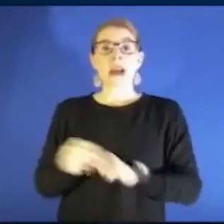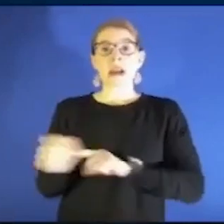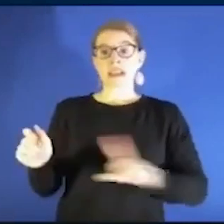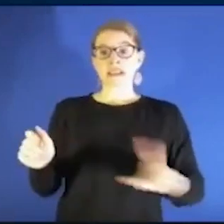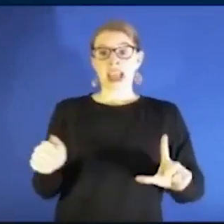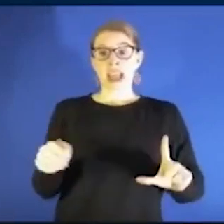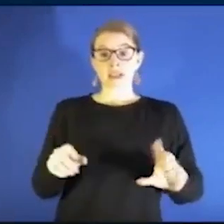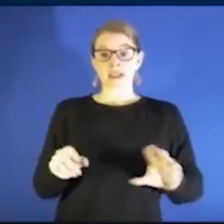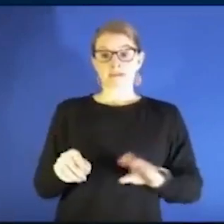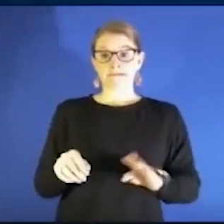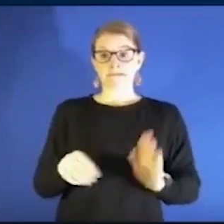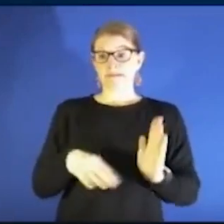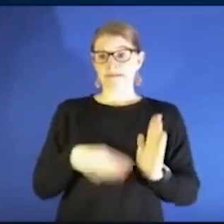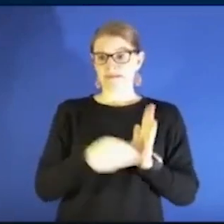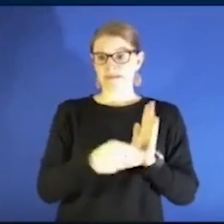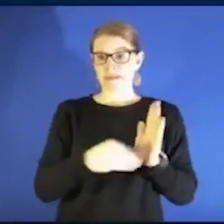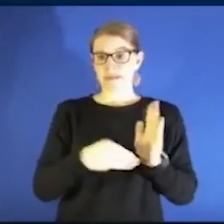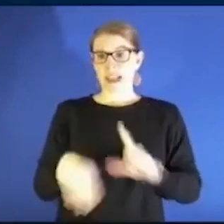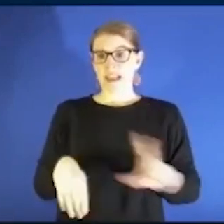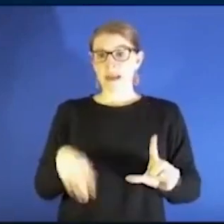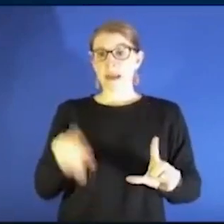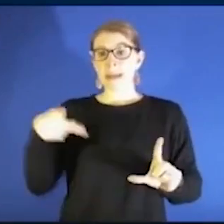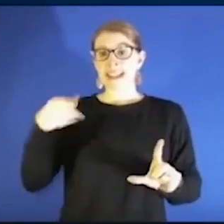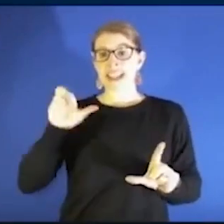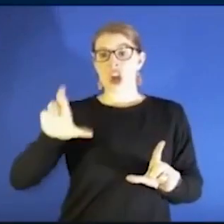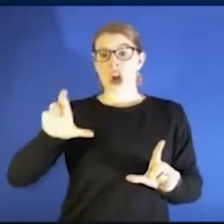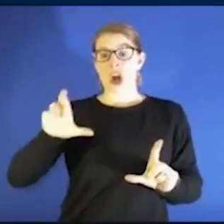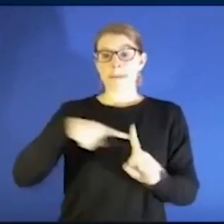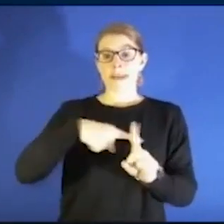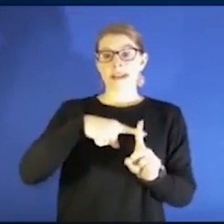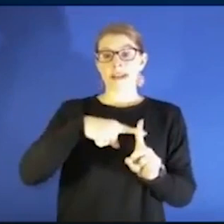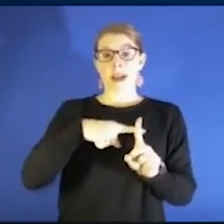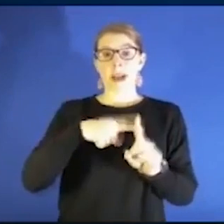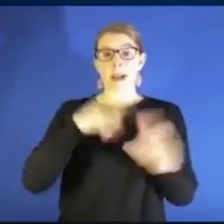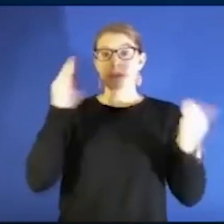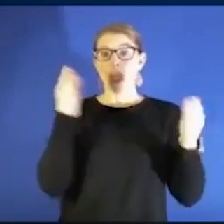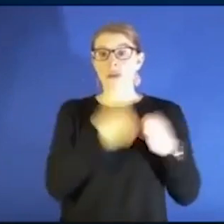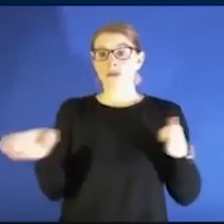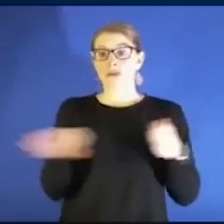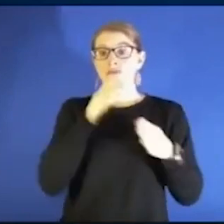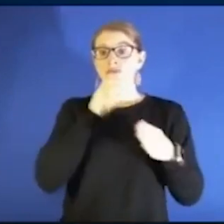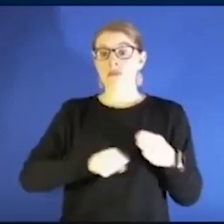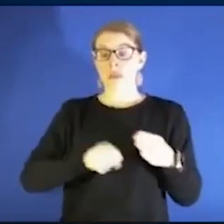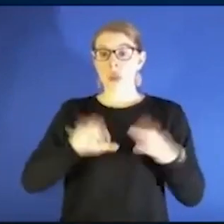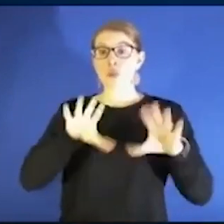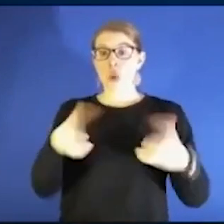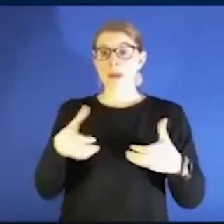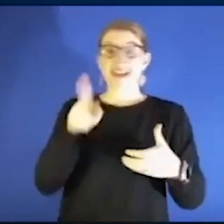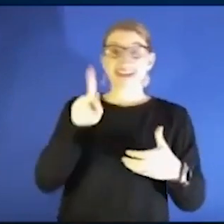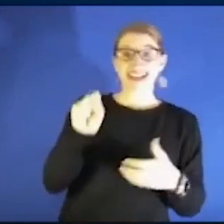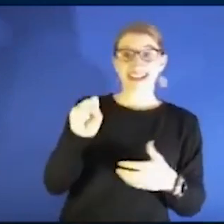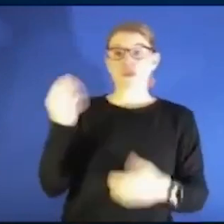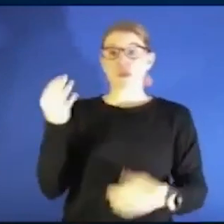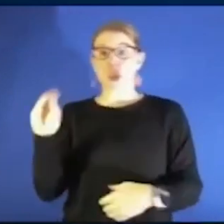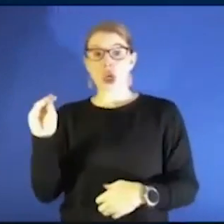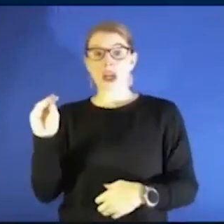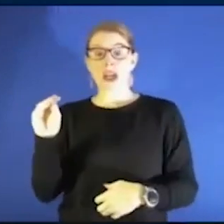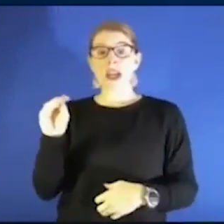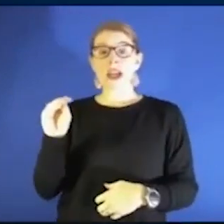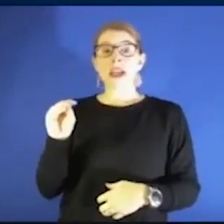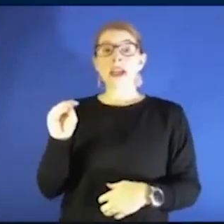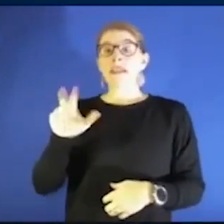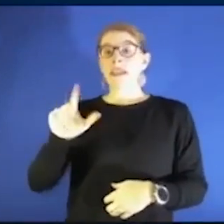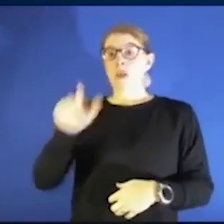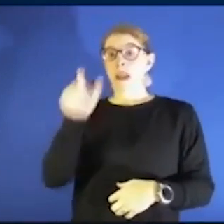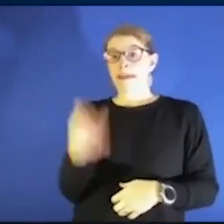does PCR test positivity compare across the age groups for Kansas and Missouri. And that dashed gray line is the goal line where we want to